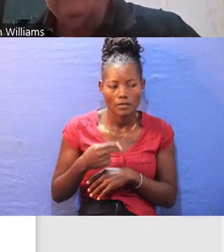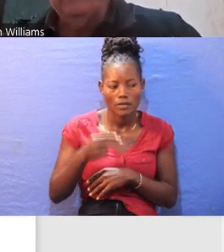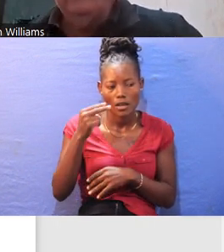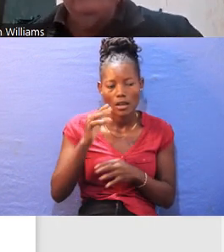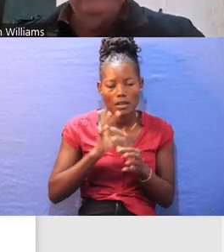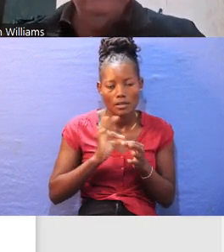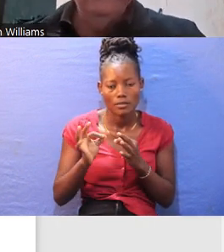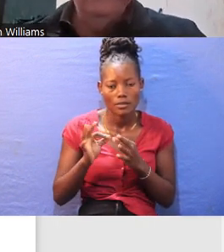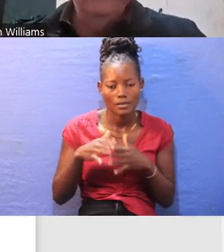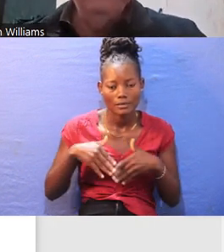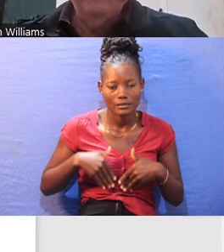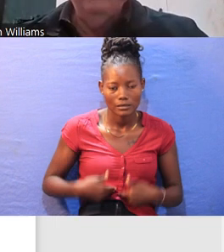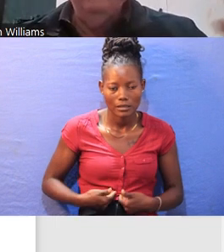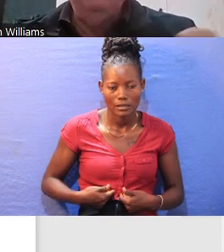unwanted.